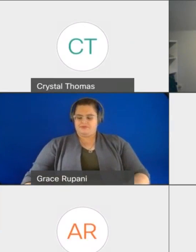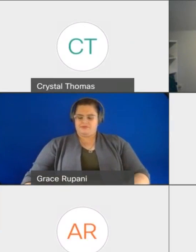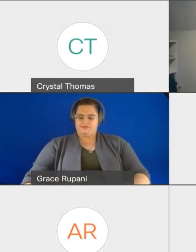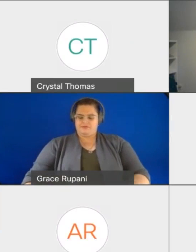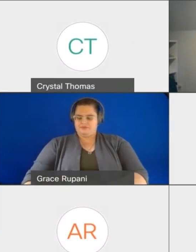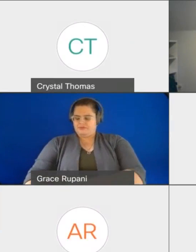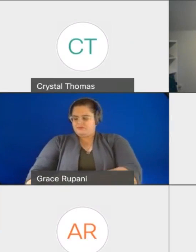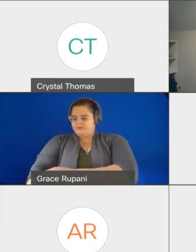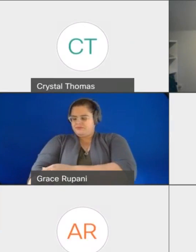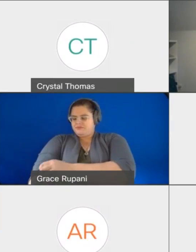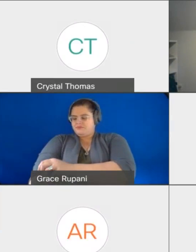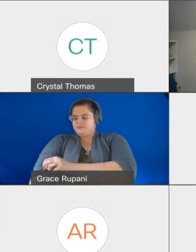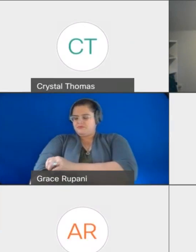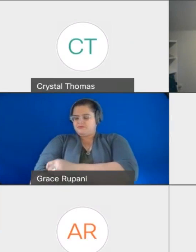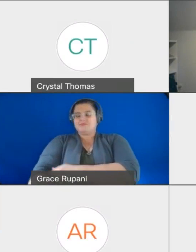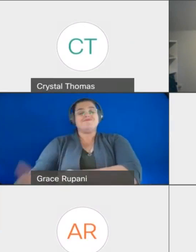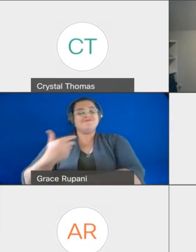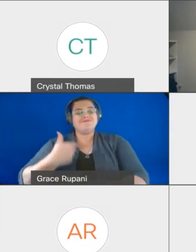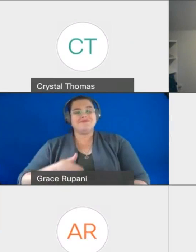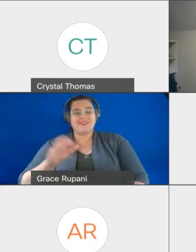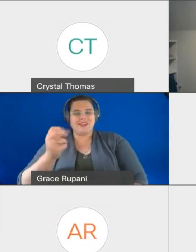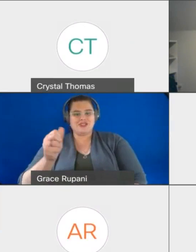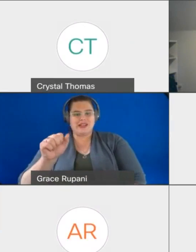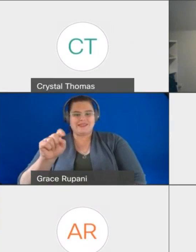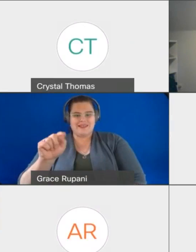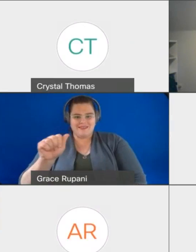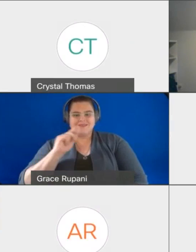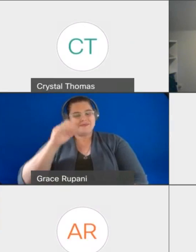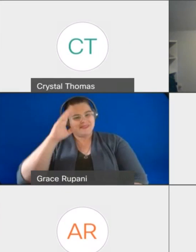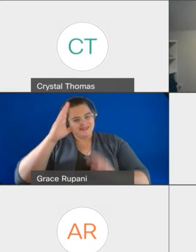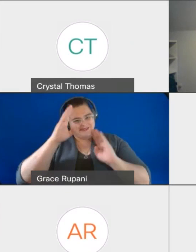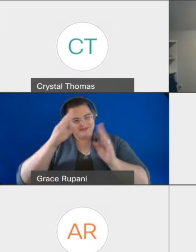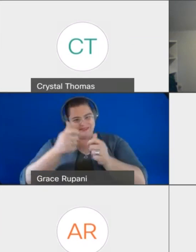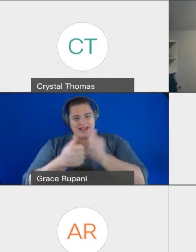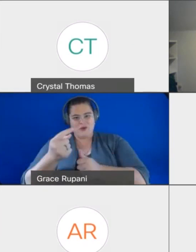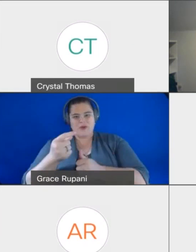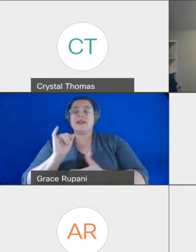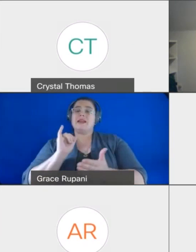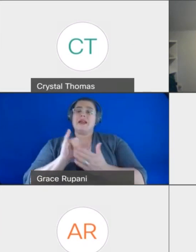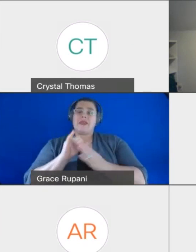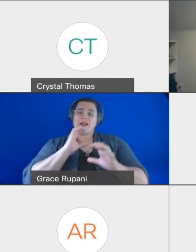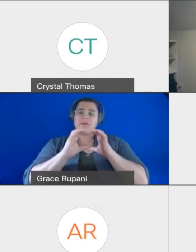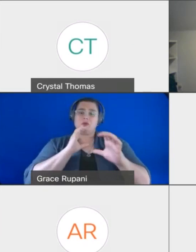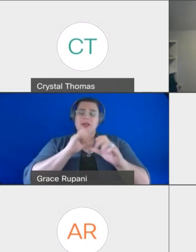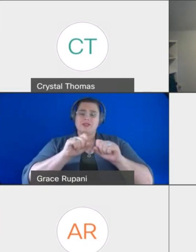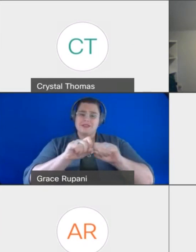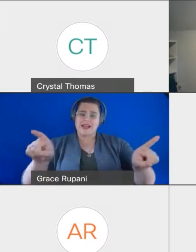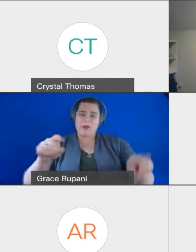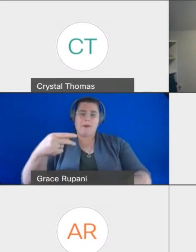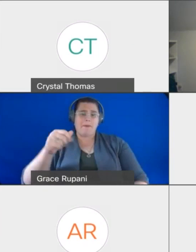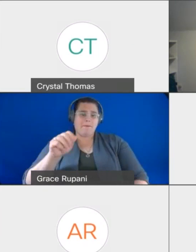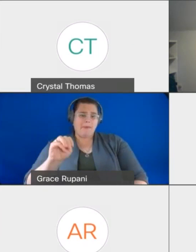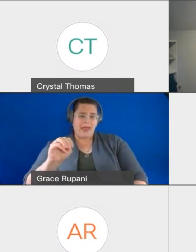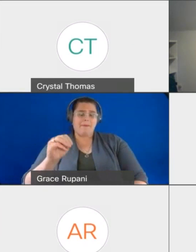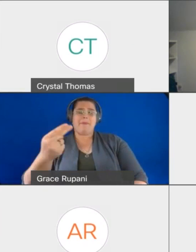Hi, this is Shasta. Hello, everyone. I am actually reviewing the communication that was sent out by Pam Harmon.